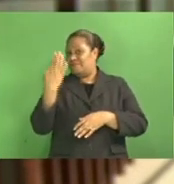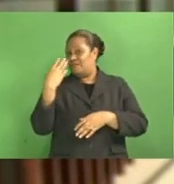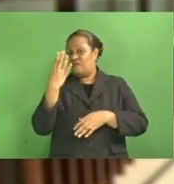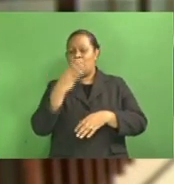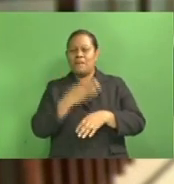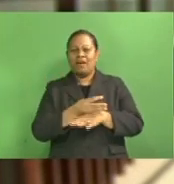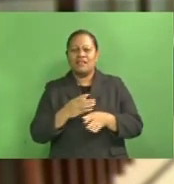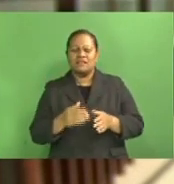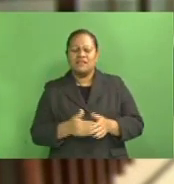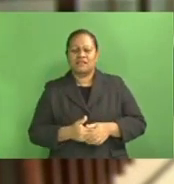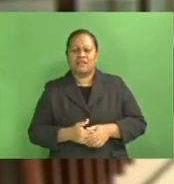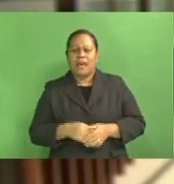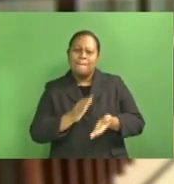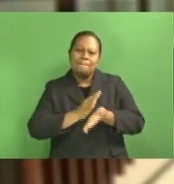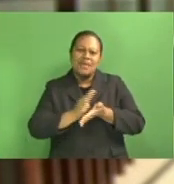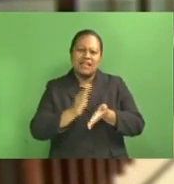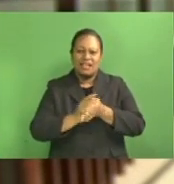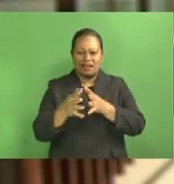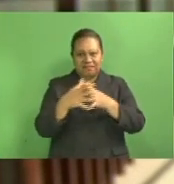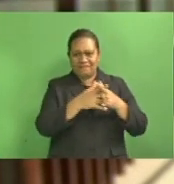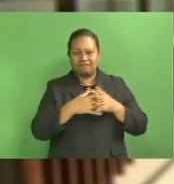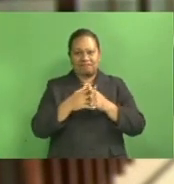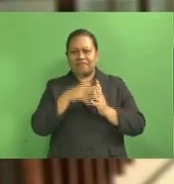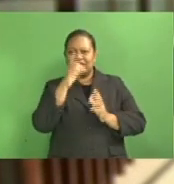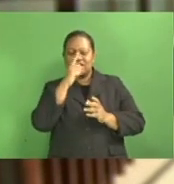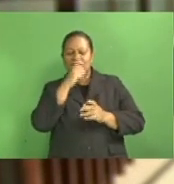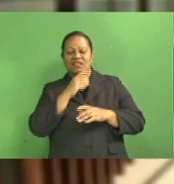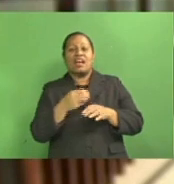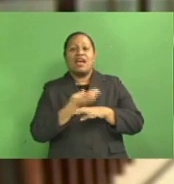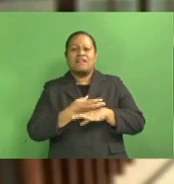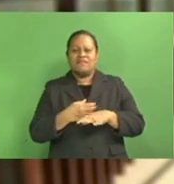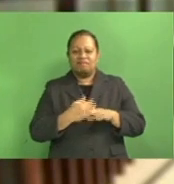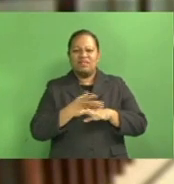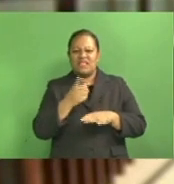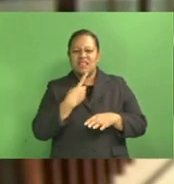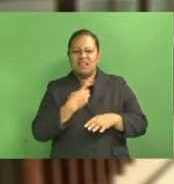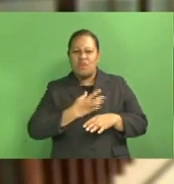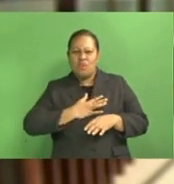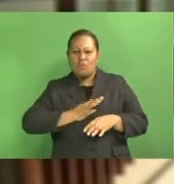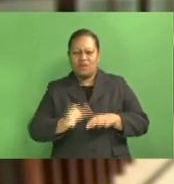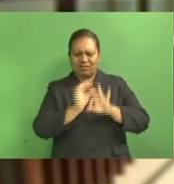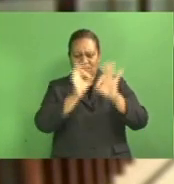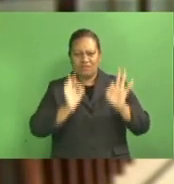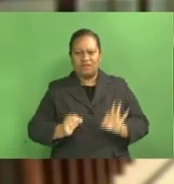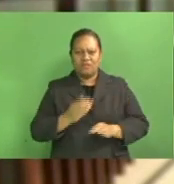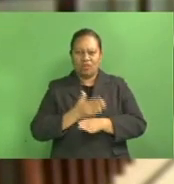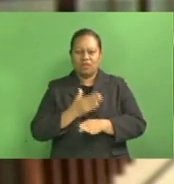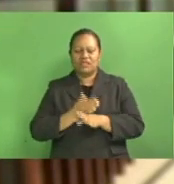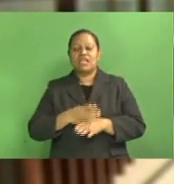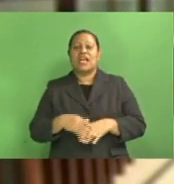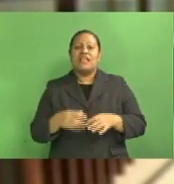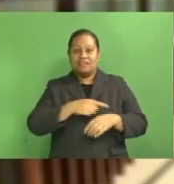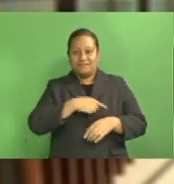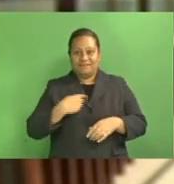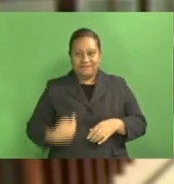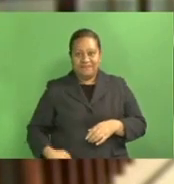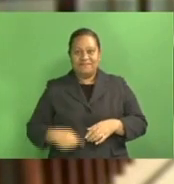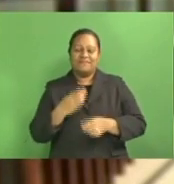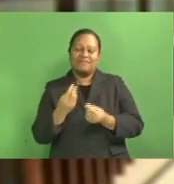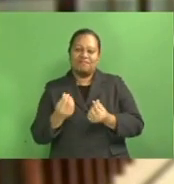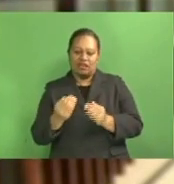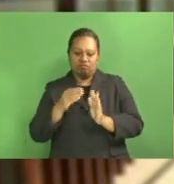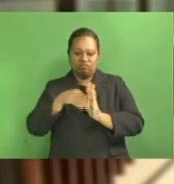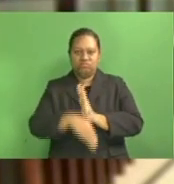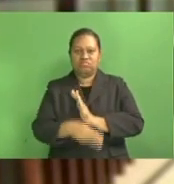than 51 million Americans have filed for new unemployment claims. Elsewhere, the Chinese yuan suffered its biggest drop in